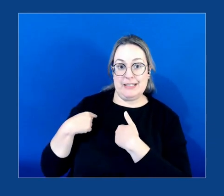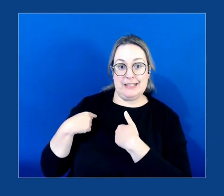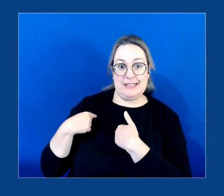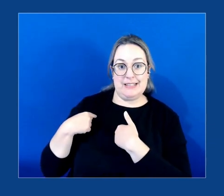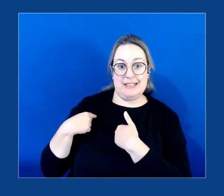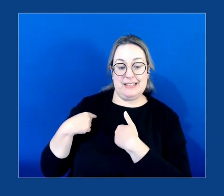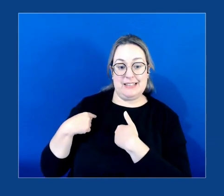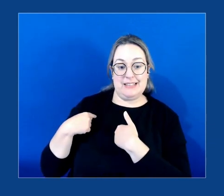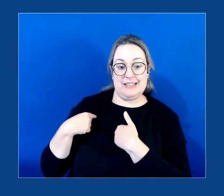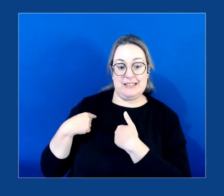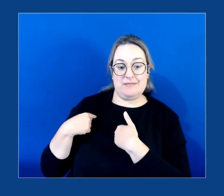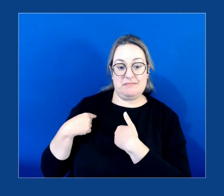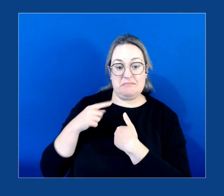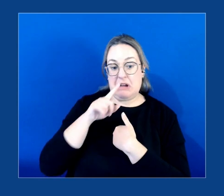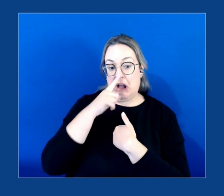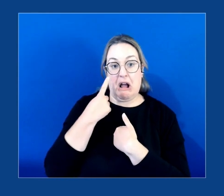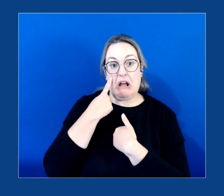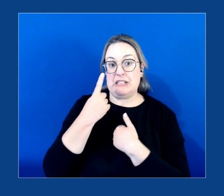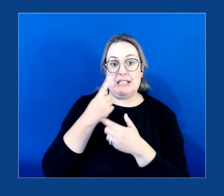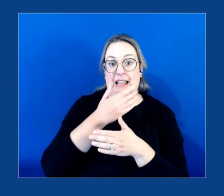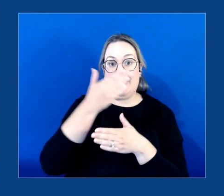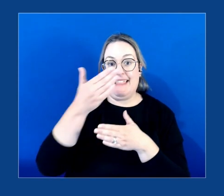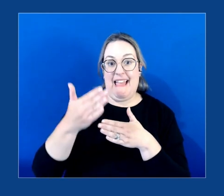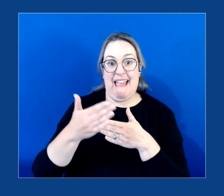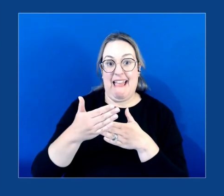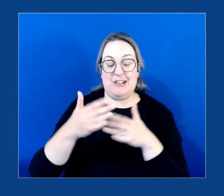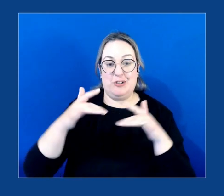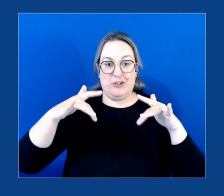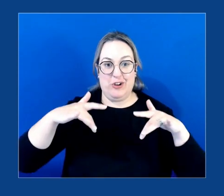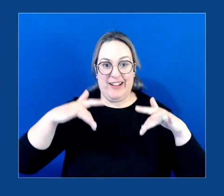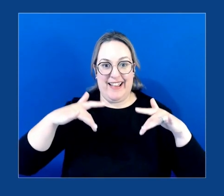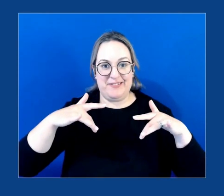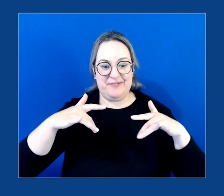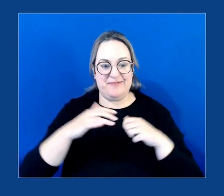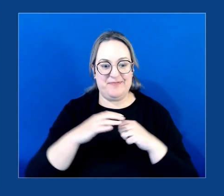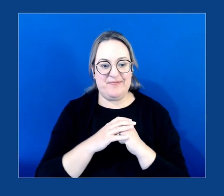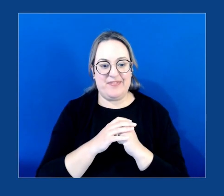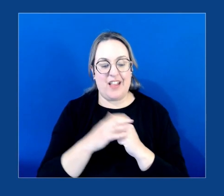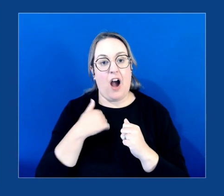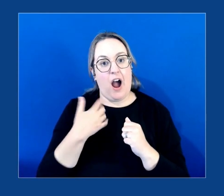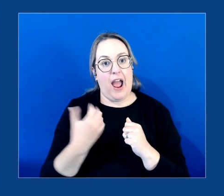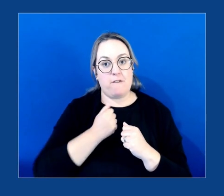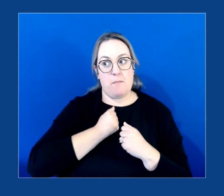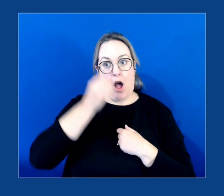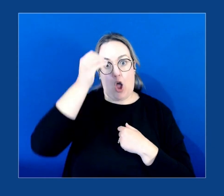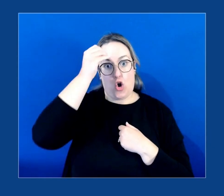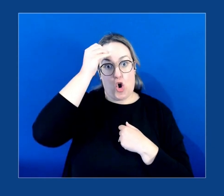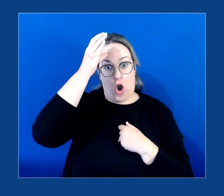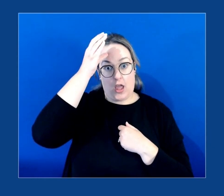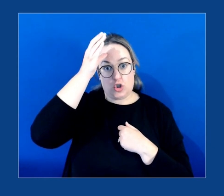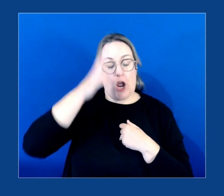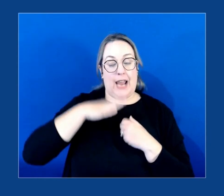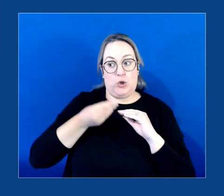the end point, I'll put it that way. Now I gotta pass what I know. Pass it